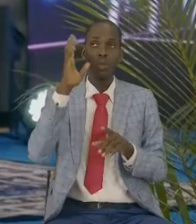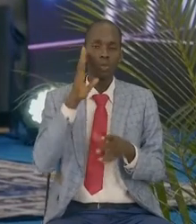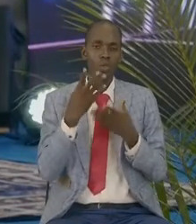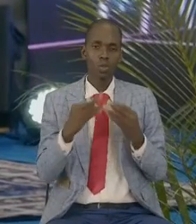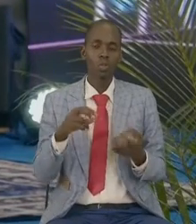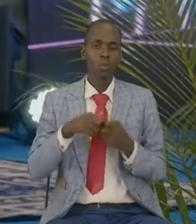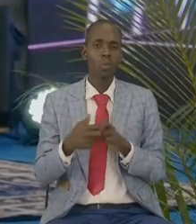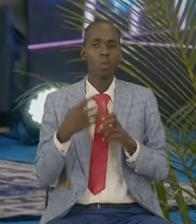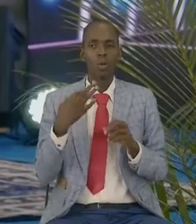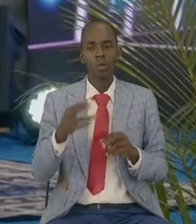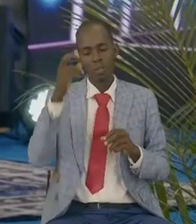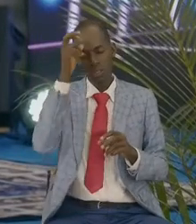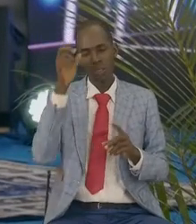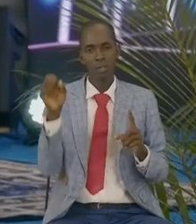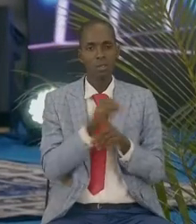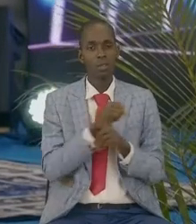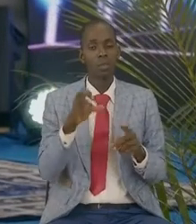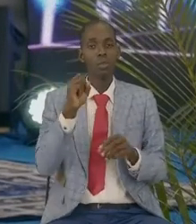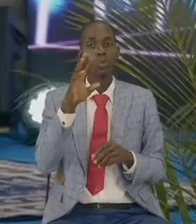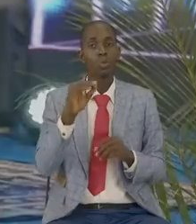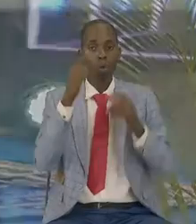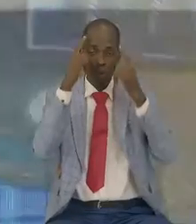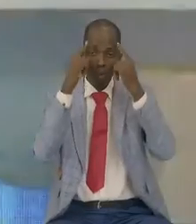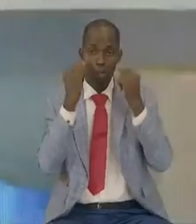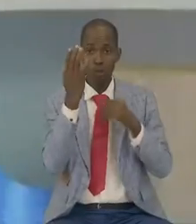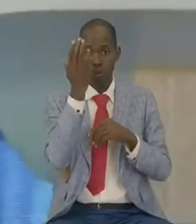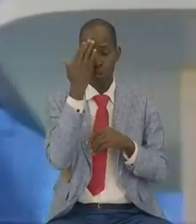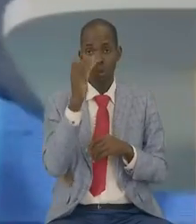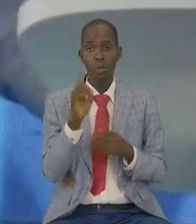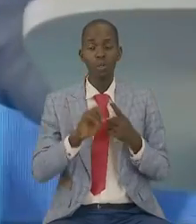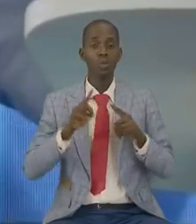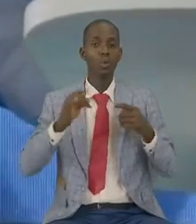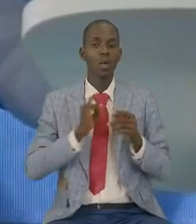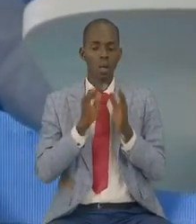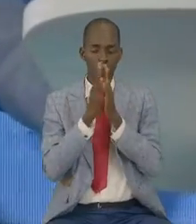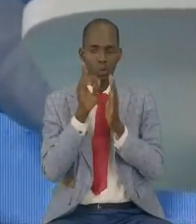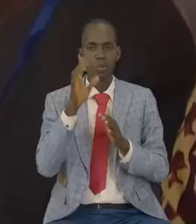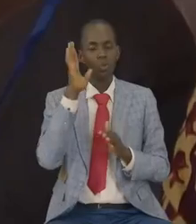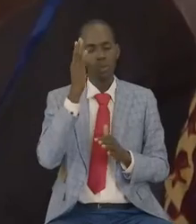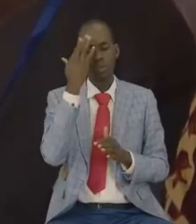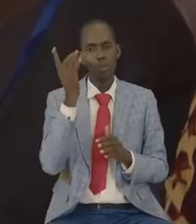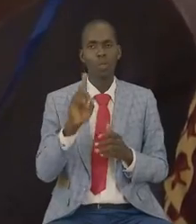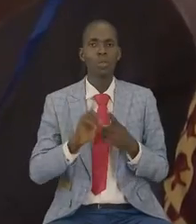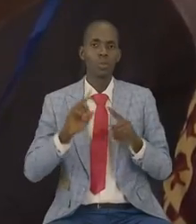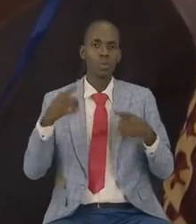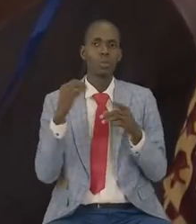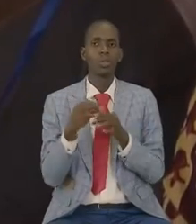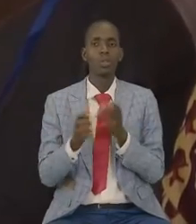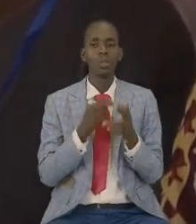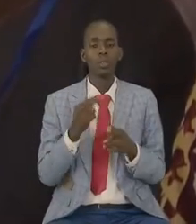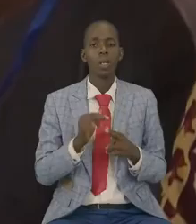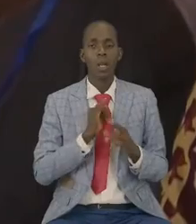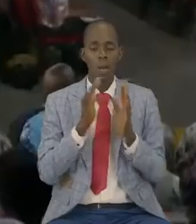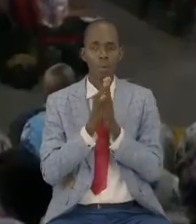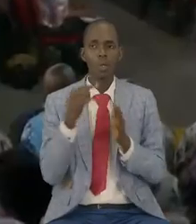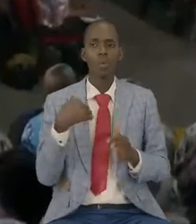satanic affliction. And so Moses knew where to go. I pray that we'll know where to go. I said, well, nowhere